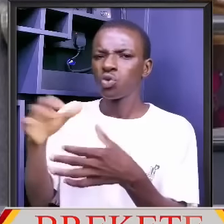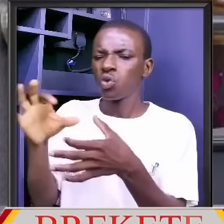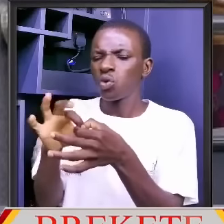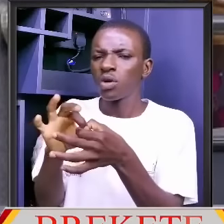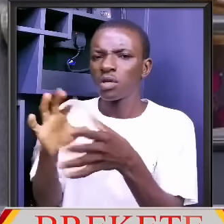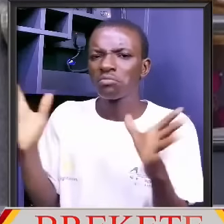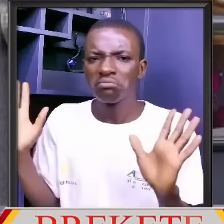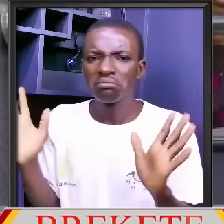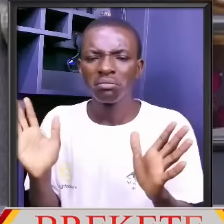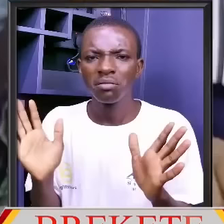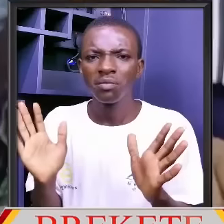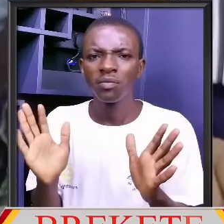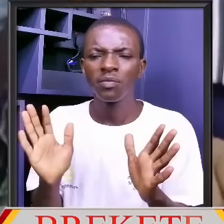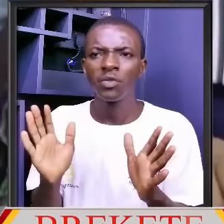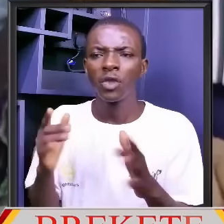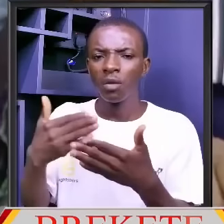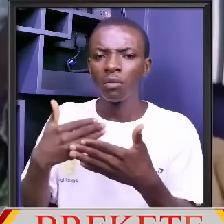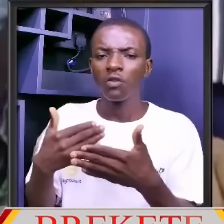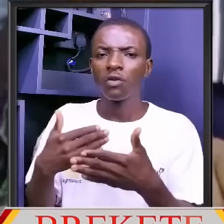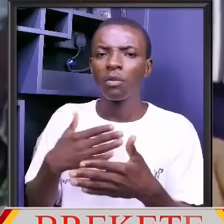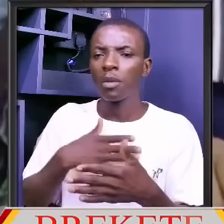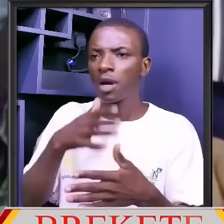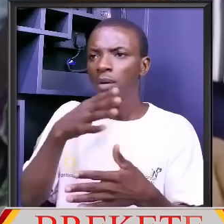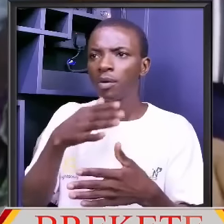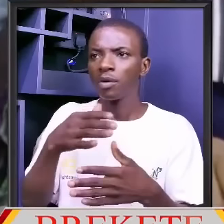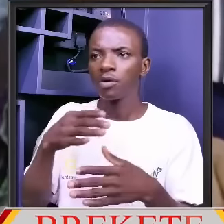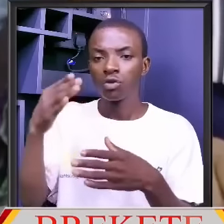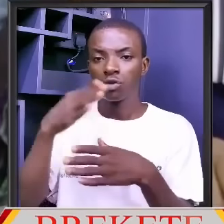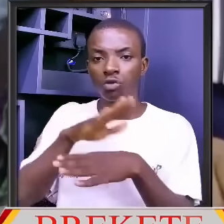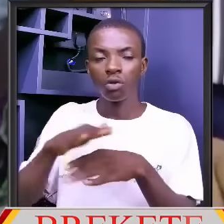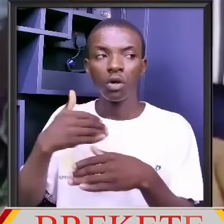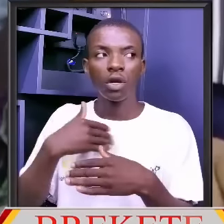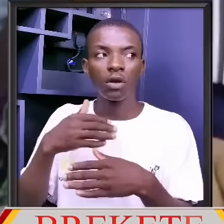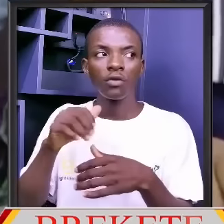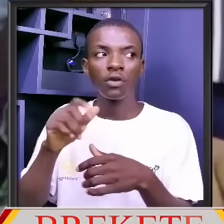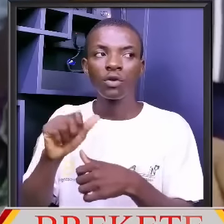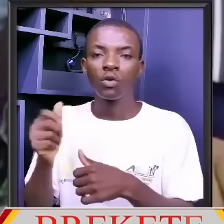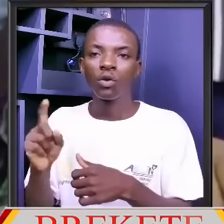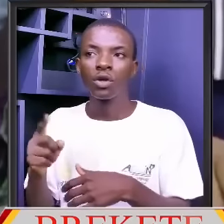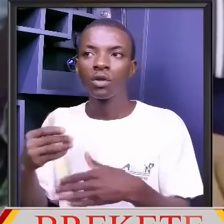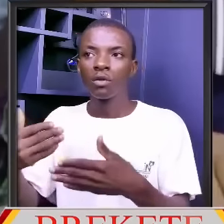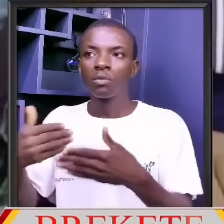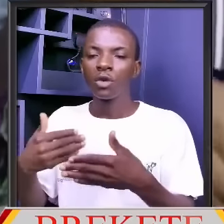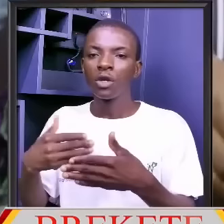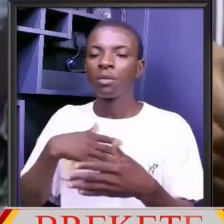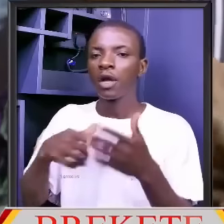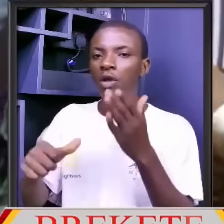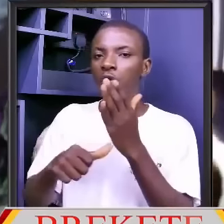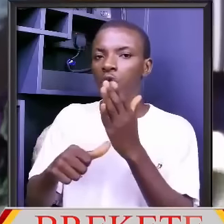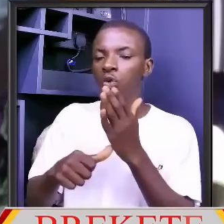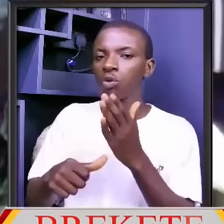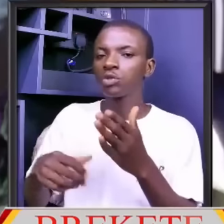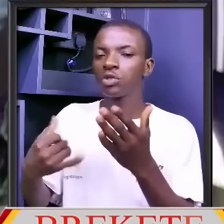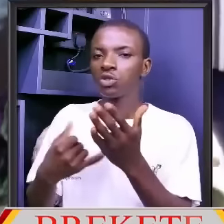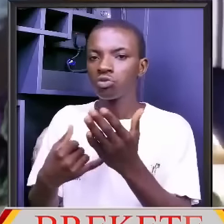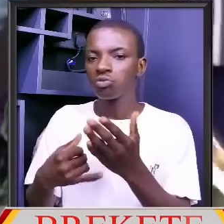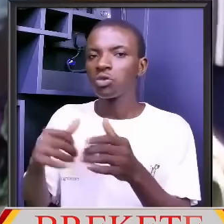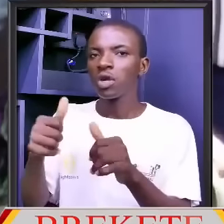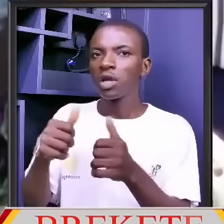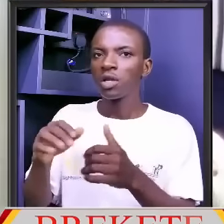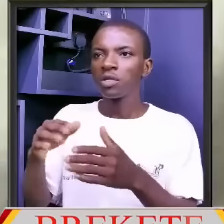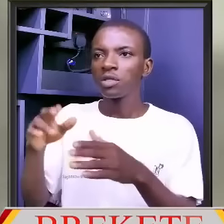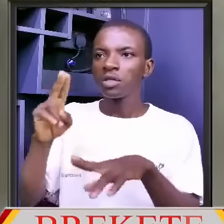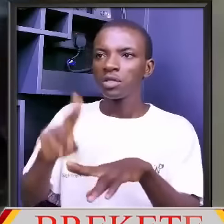now your mother. No love. Before my mama now not get where to go, because I me come bring my younger one, my senior one, all of them